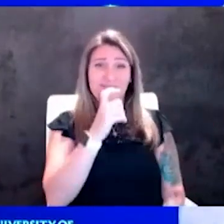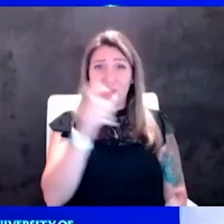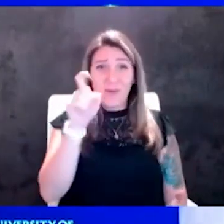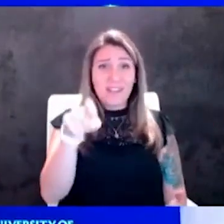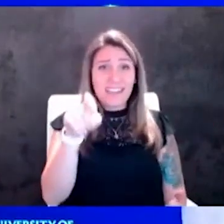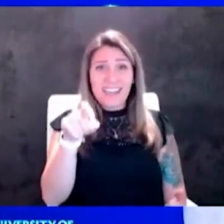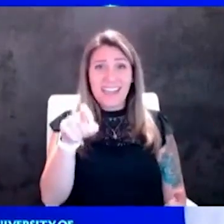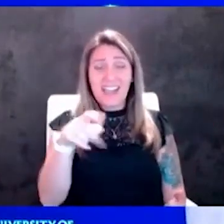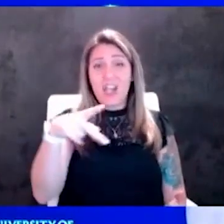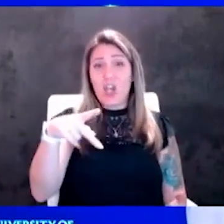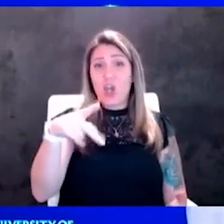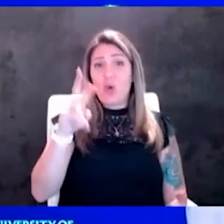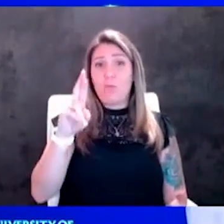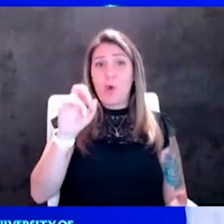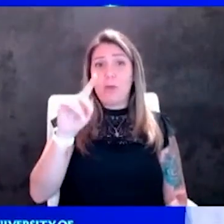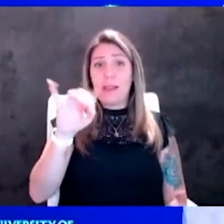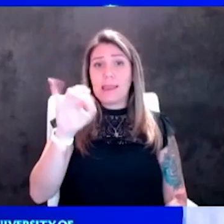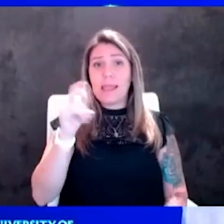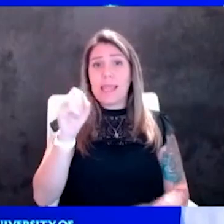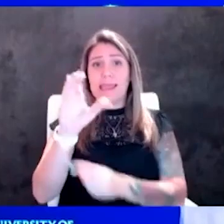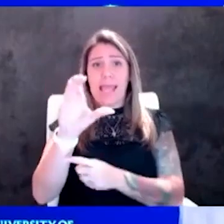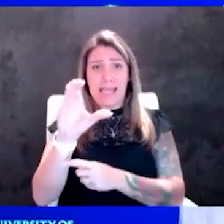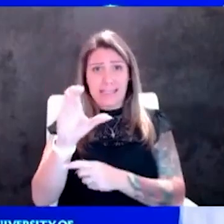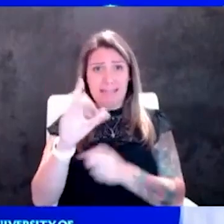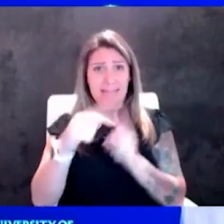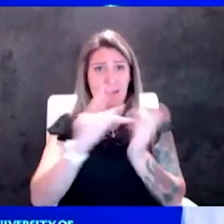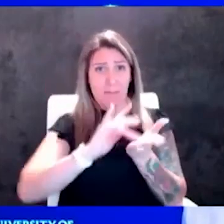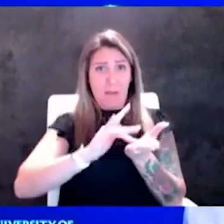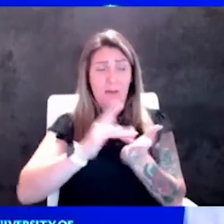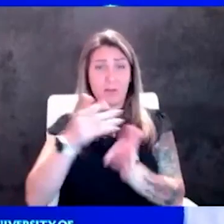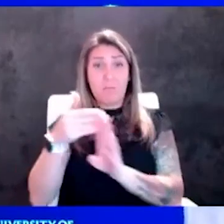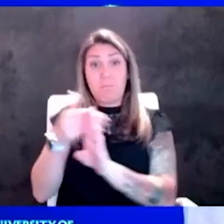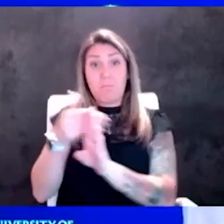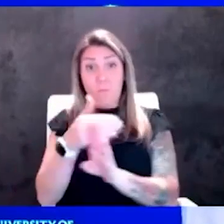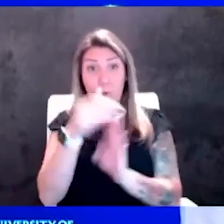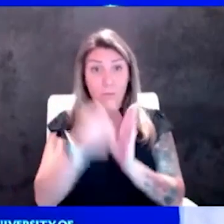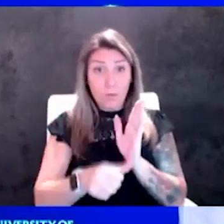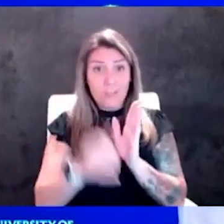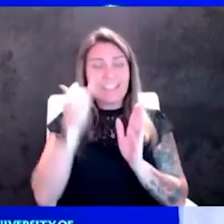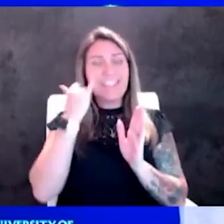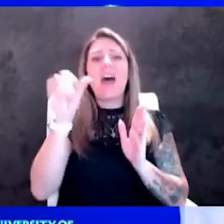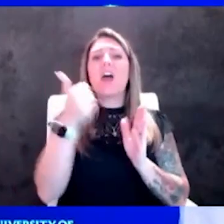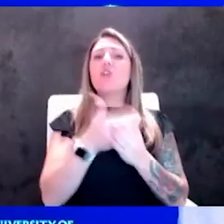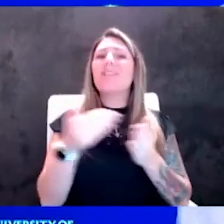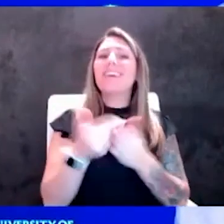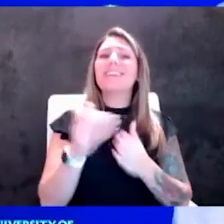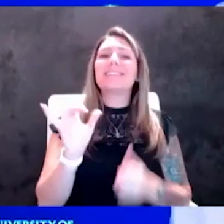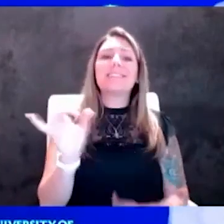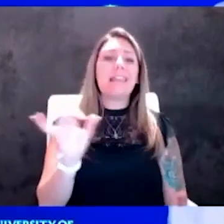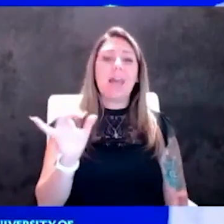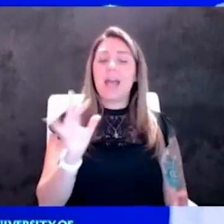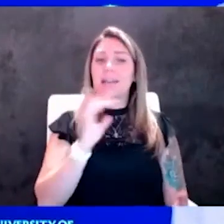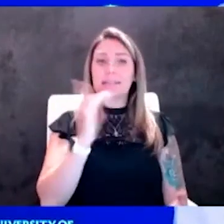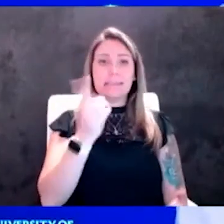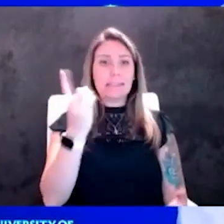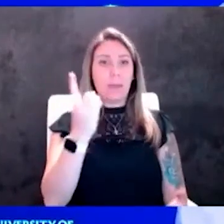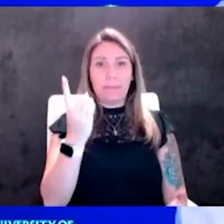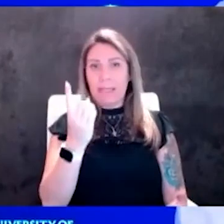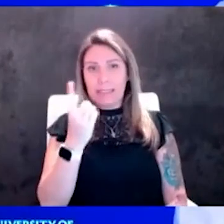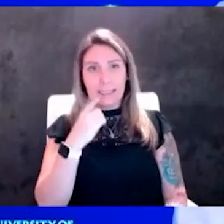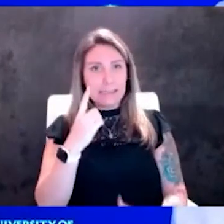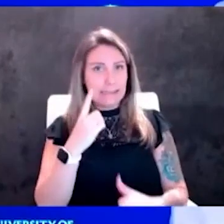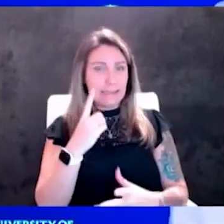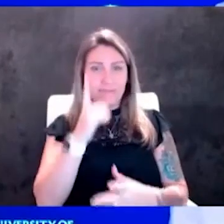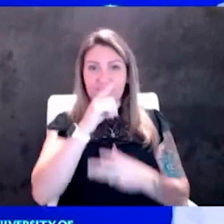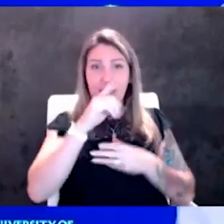prophylactic antibiotics prior to those procedures. If you have other things like hardware in your body, whether that's a prosthetic joint